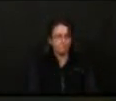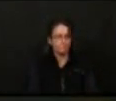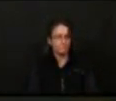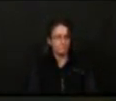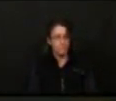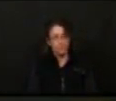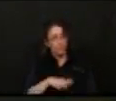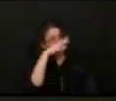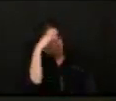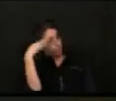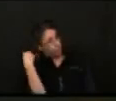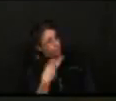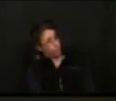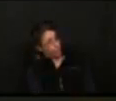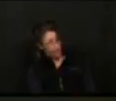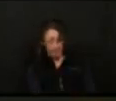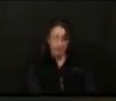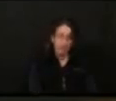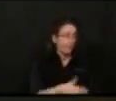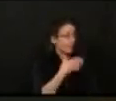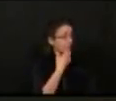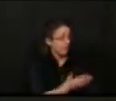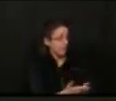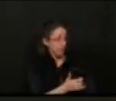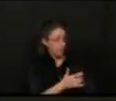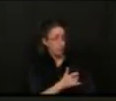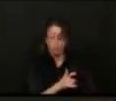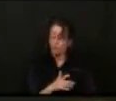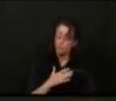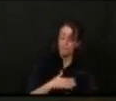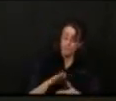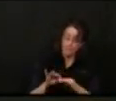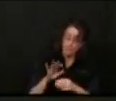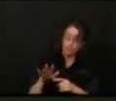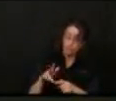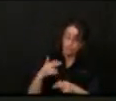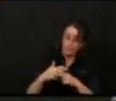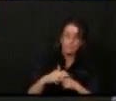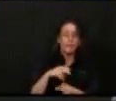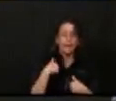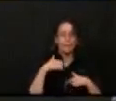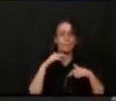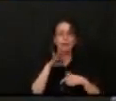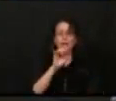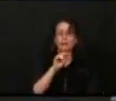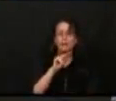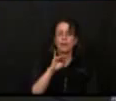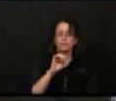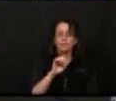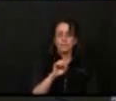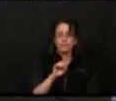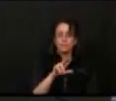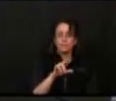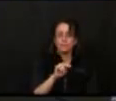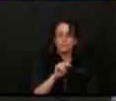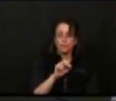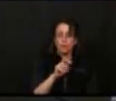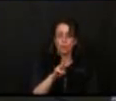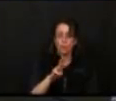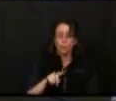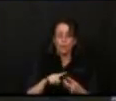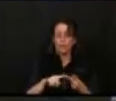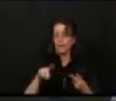Whew. Excellent. If you want to say your name and where you're. I'm Connie Snow, and this is Isaac Wagner from the